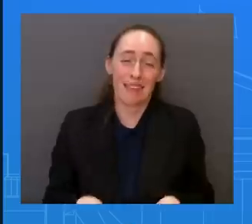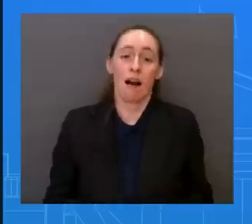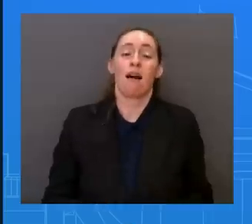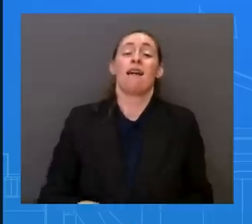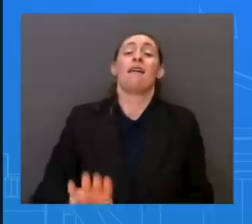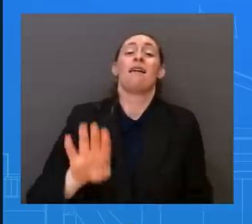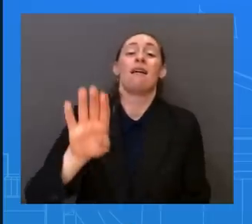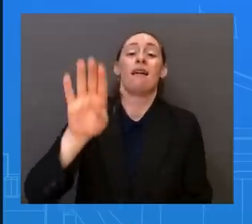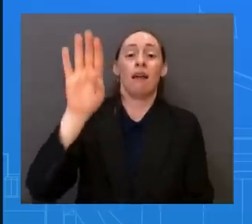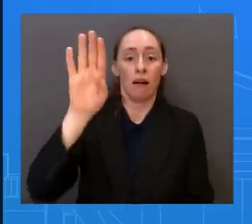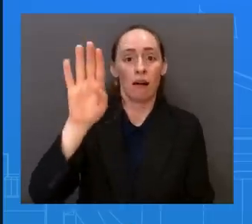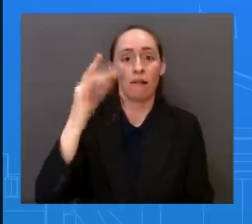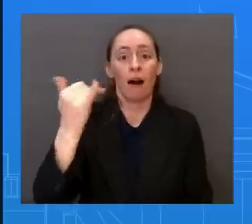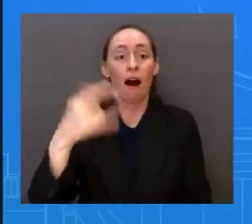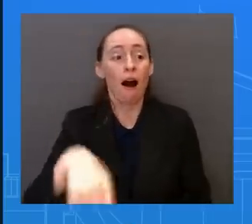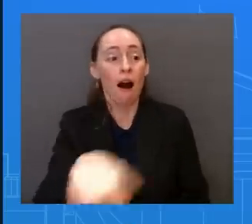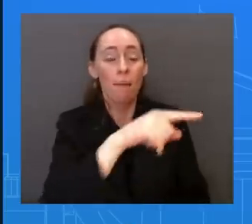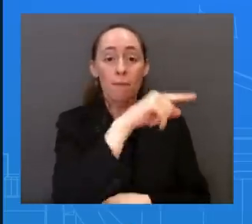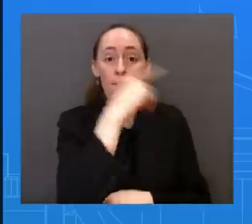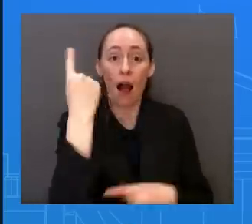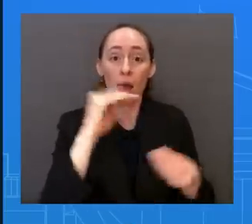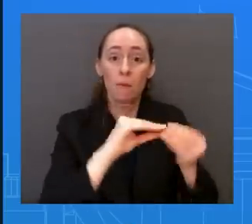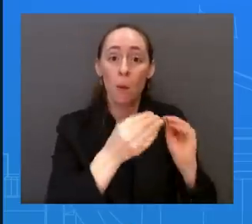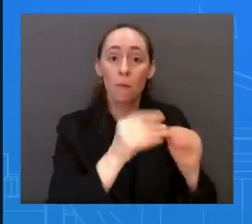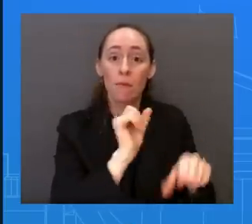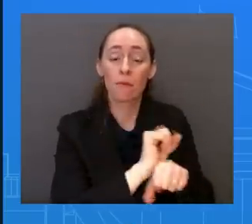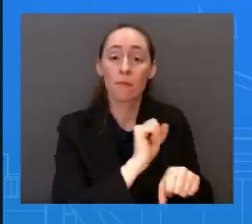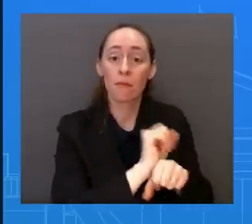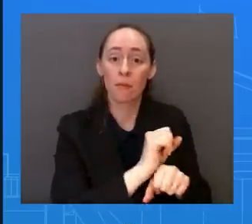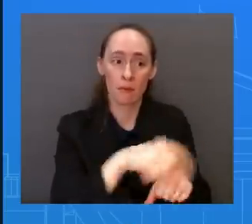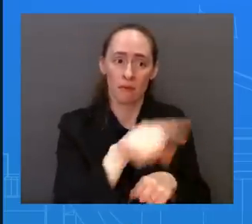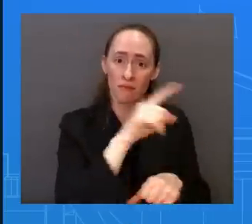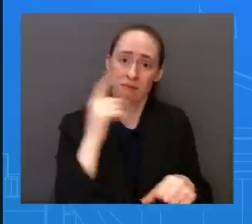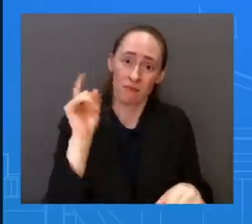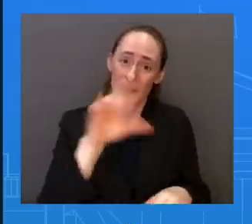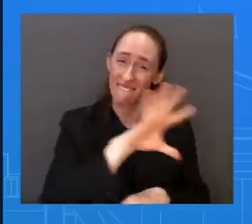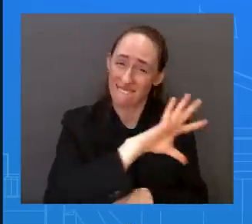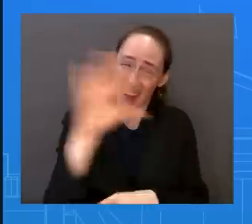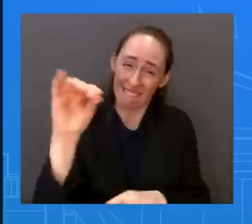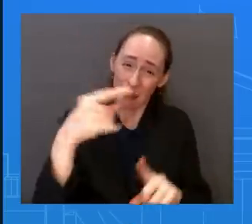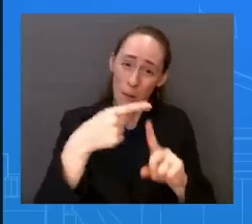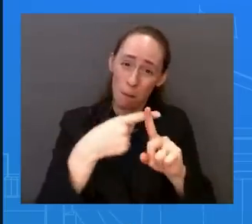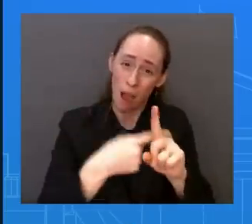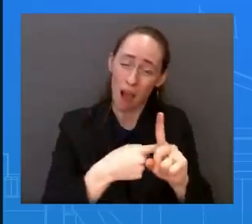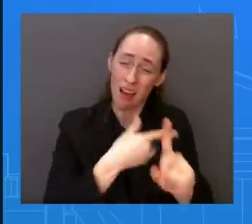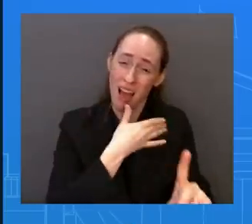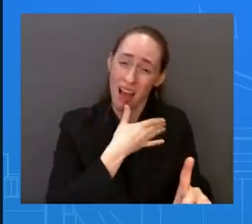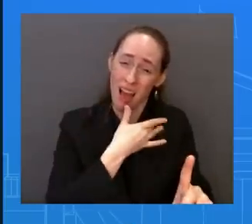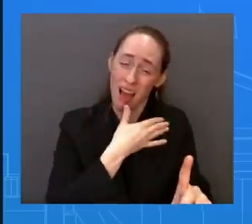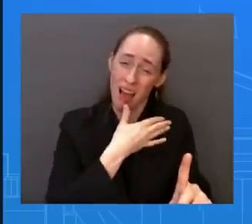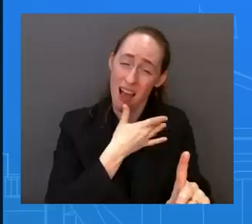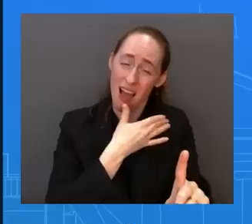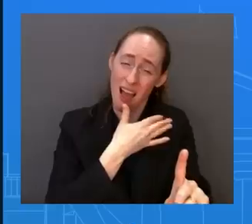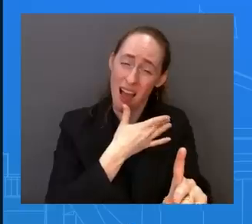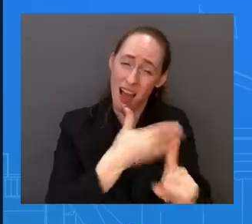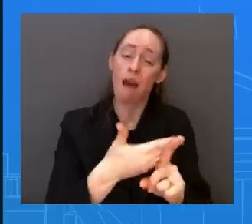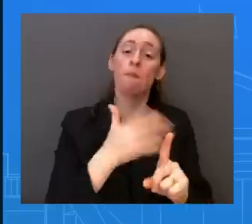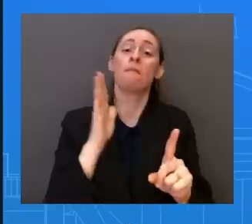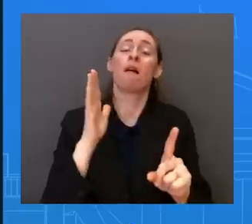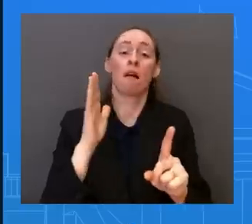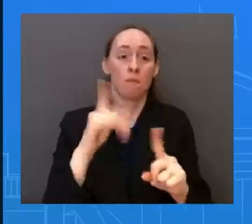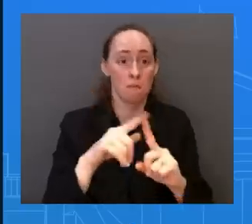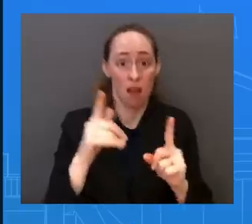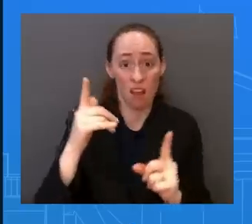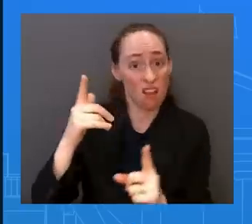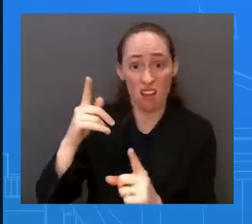in this recovery in 24 months, less than half the amount of time. And that record is true